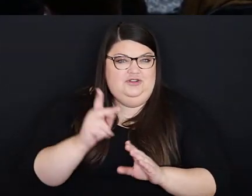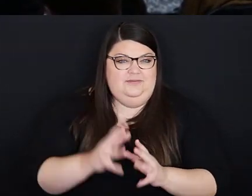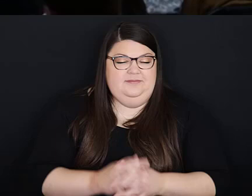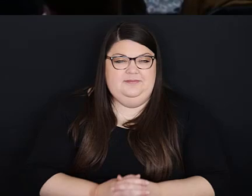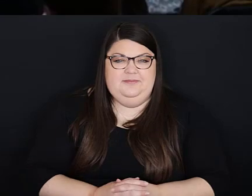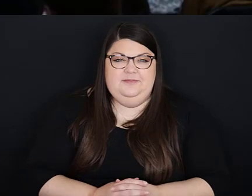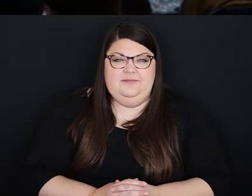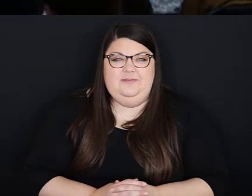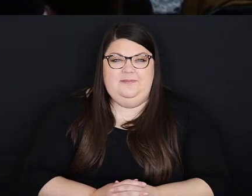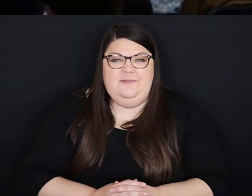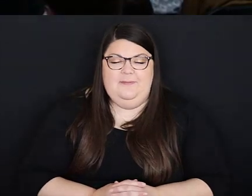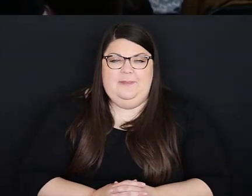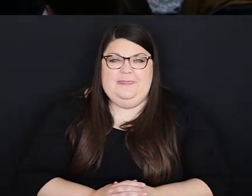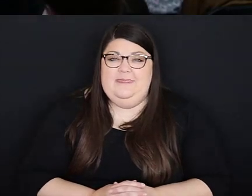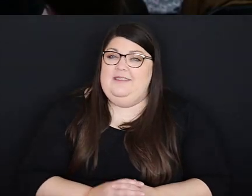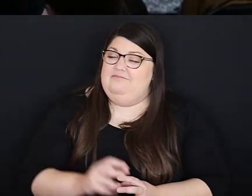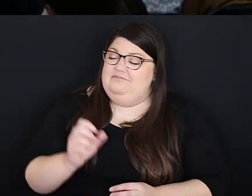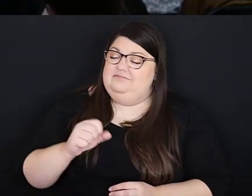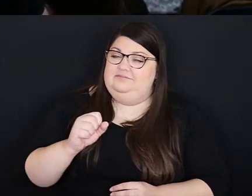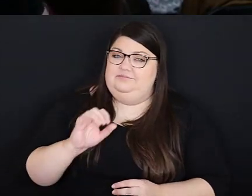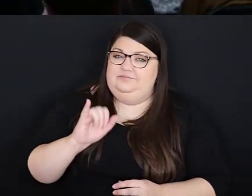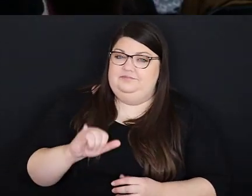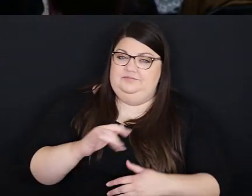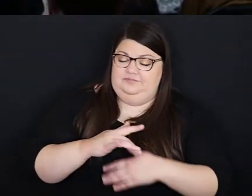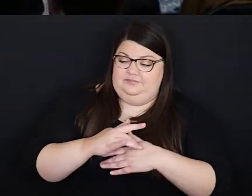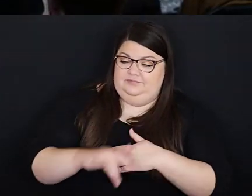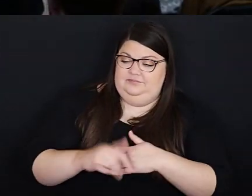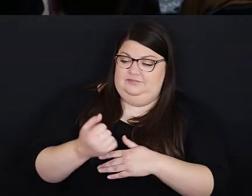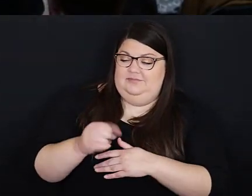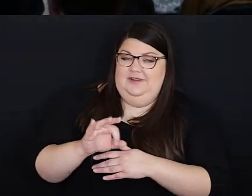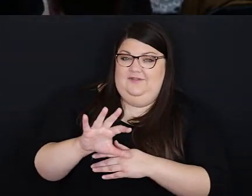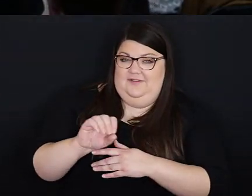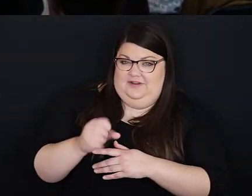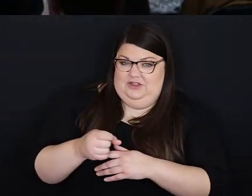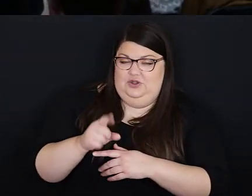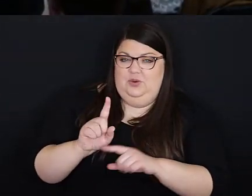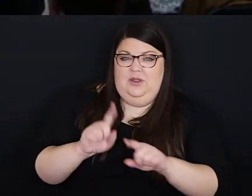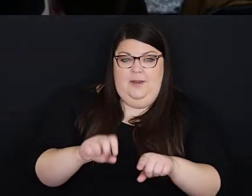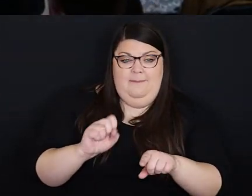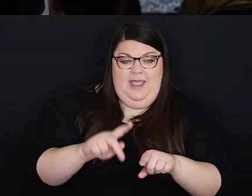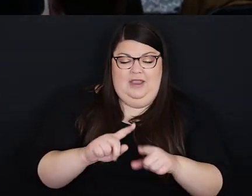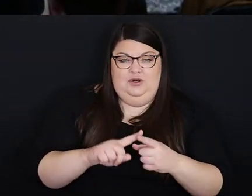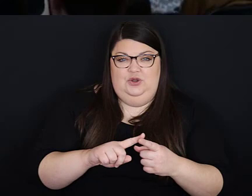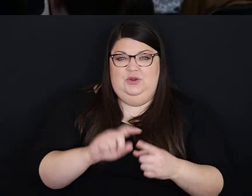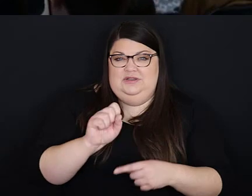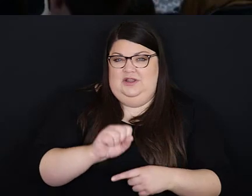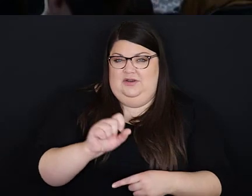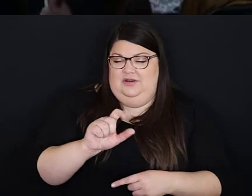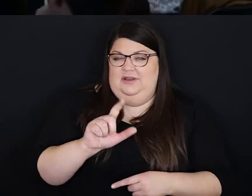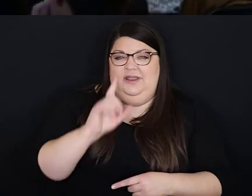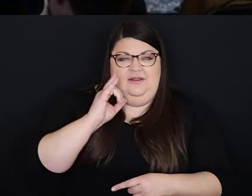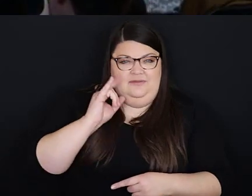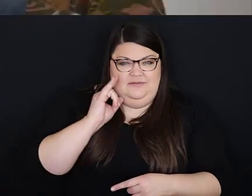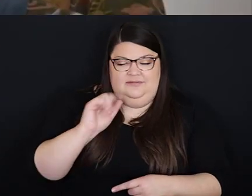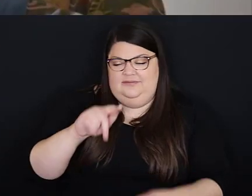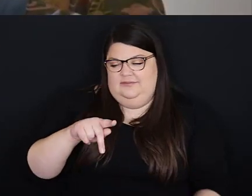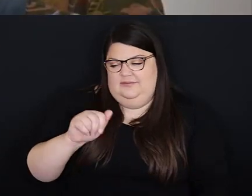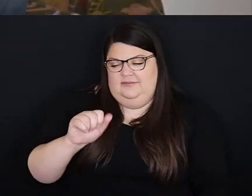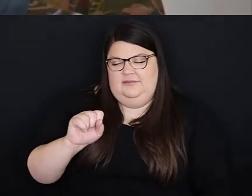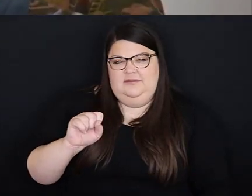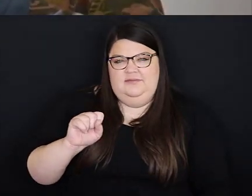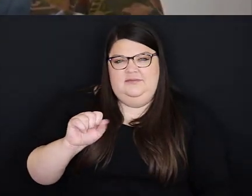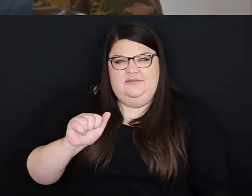profession. Yeah. And so that's the early 1950s. You come back to Southern California, to Pasadena.